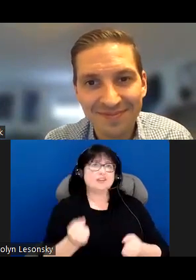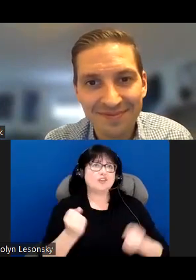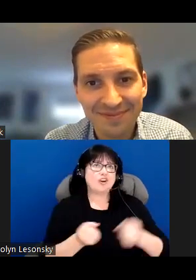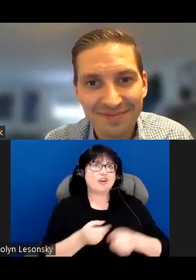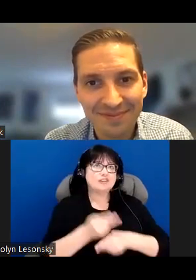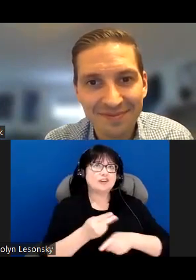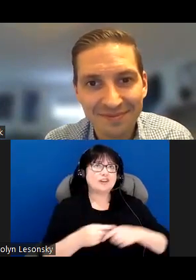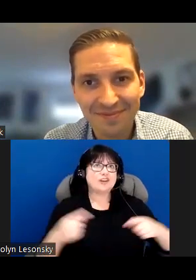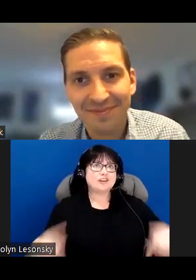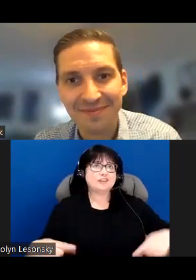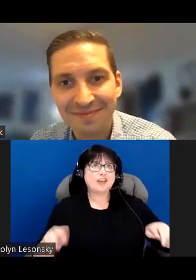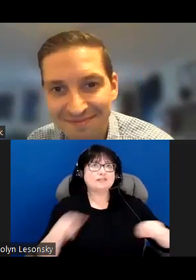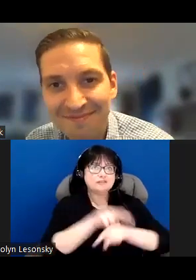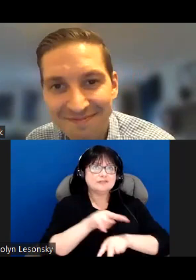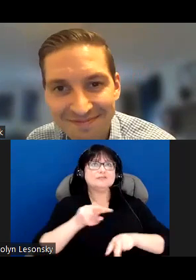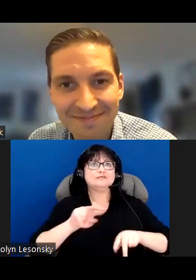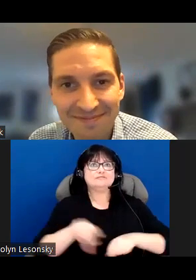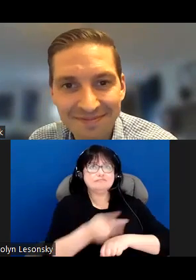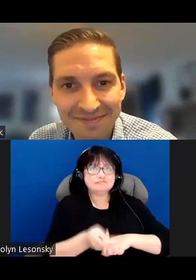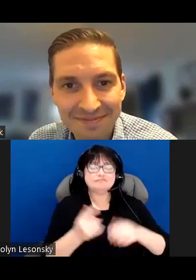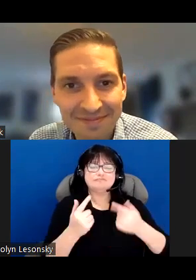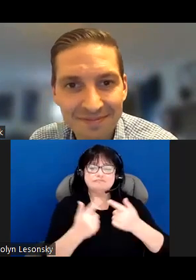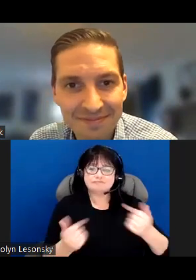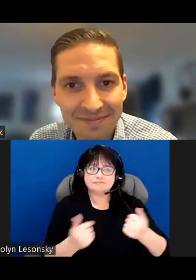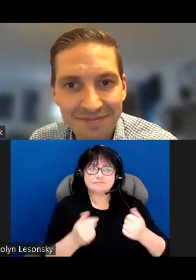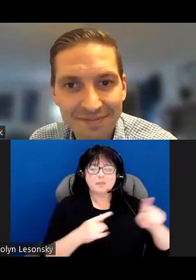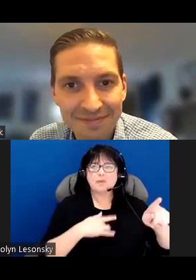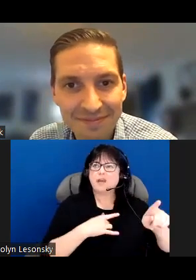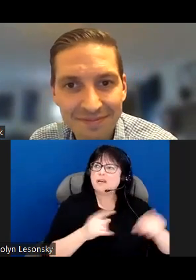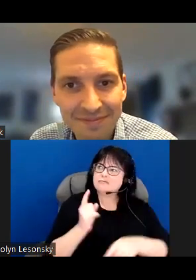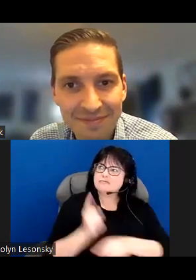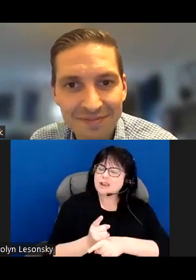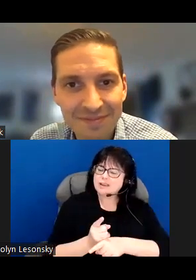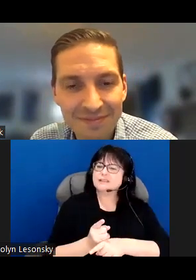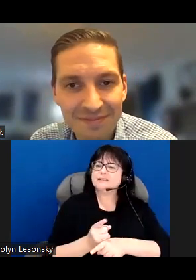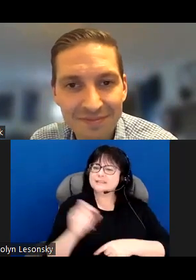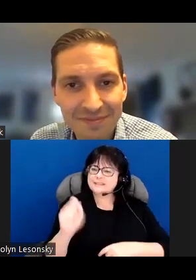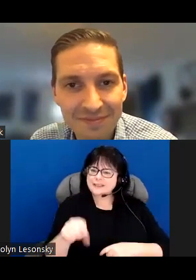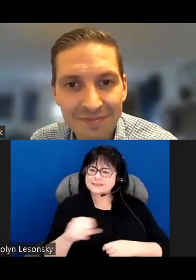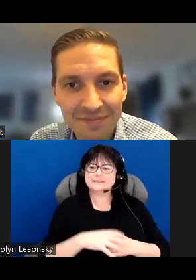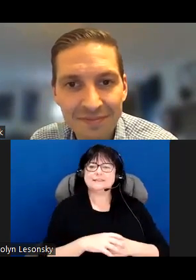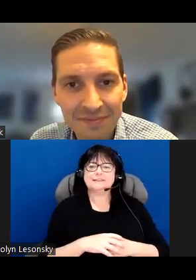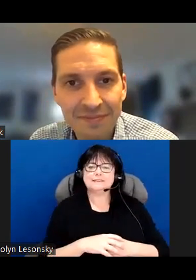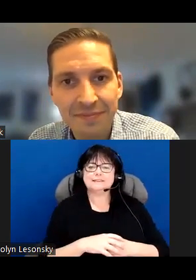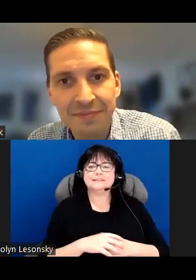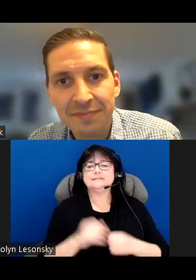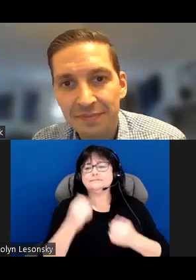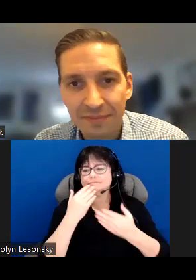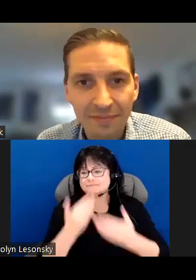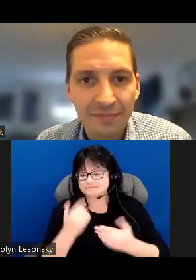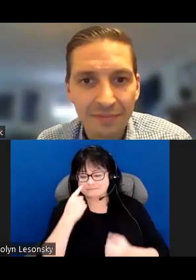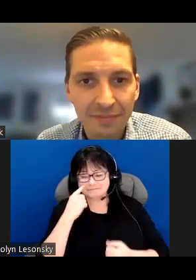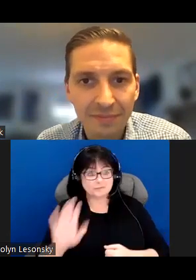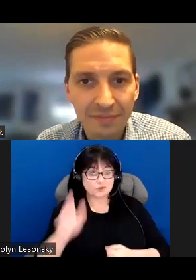were really relating to that. So thank you very much for your presentation. We certainly